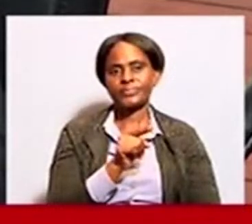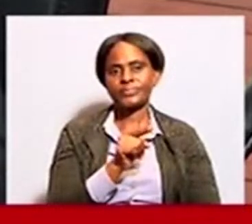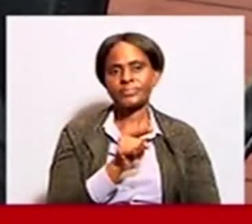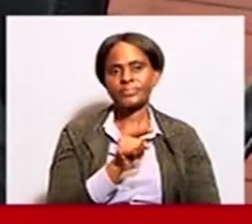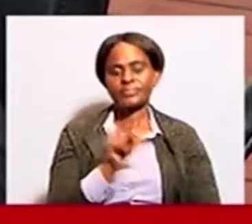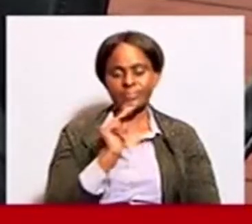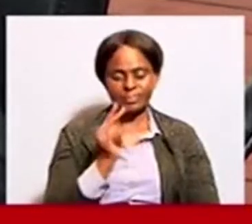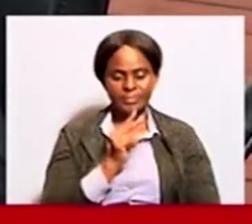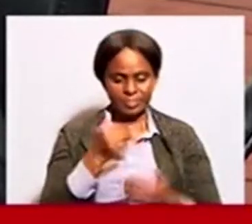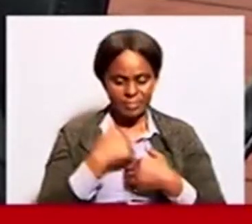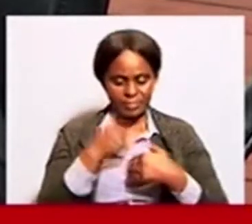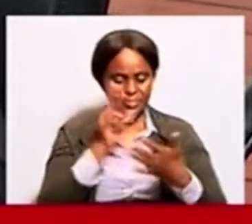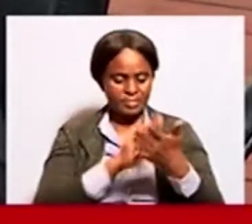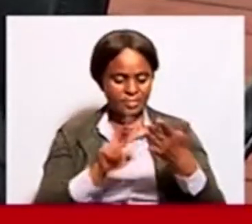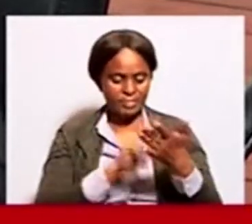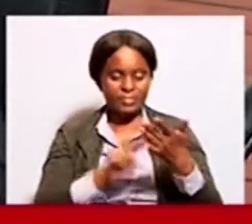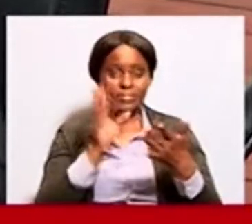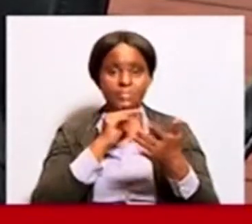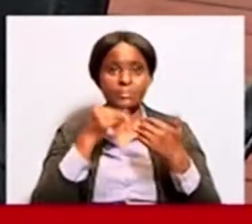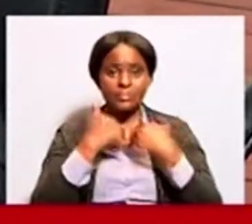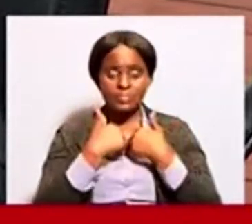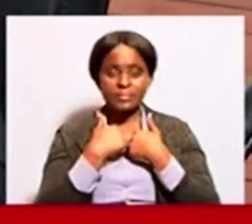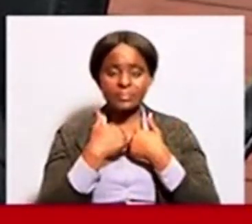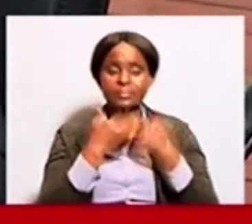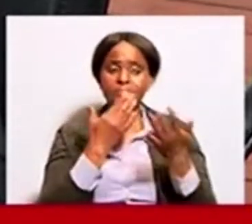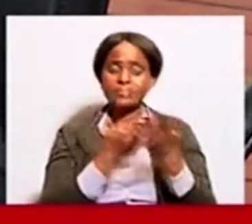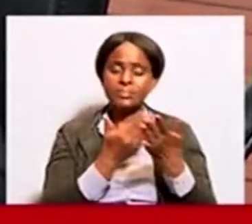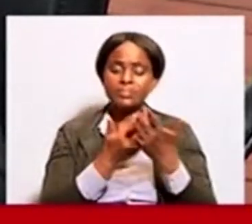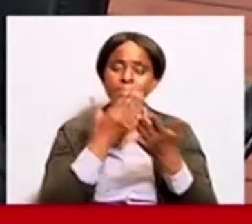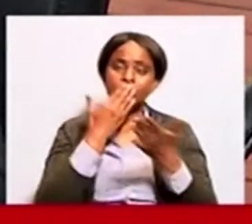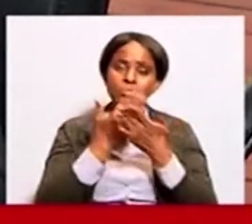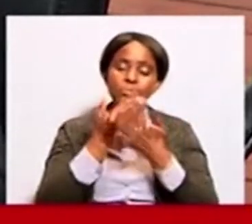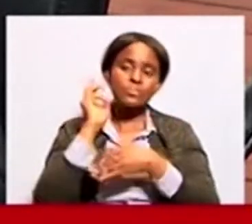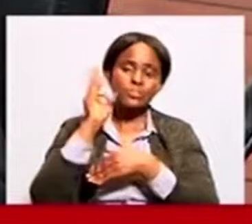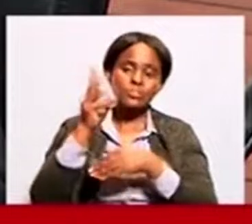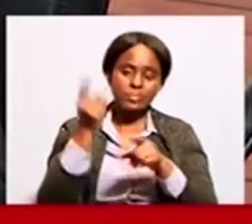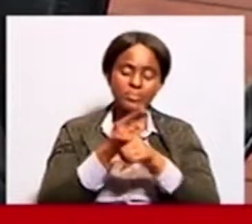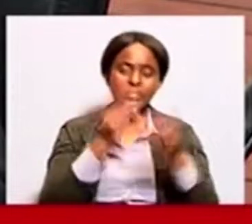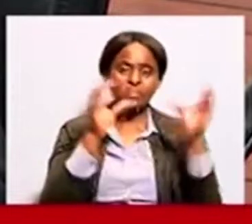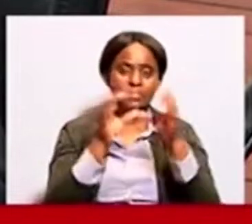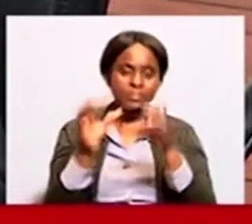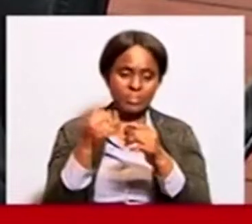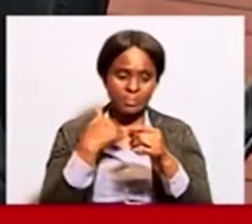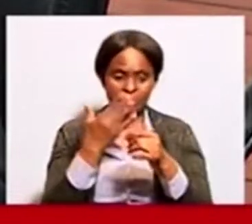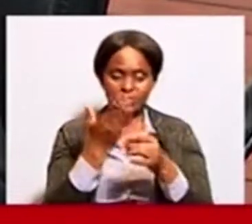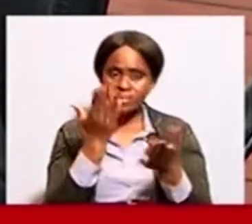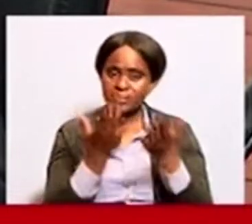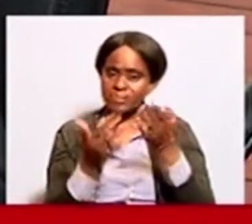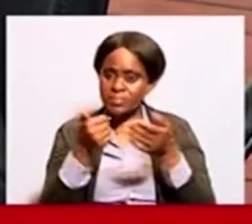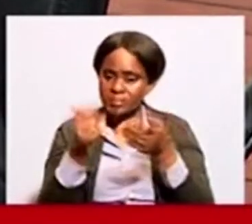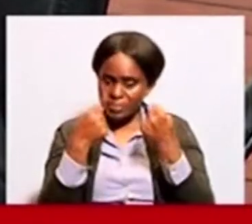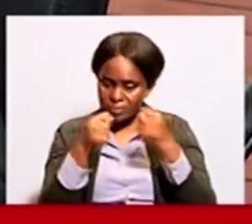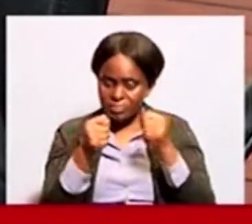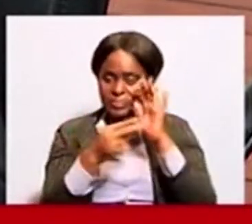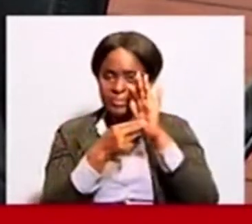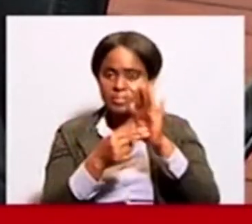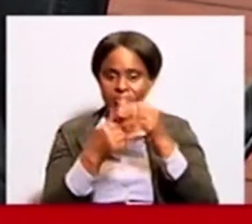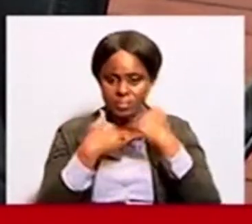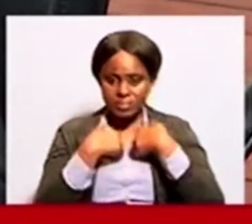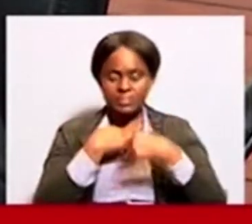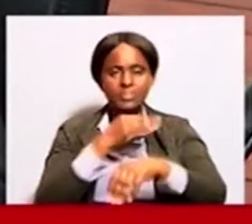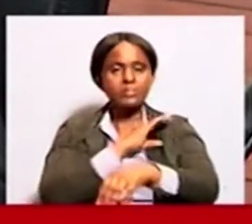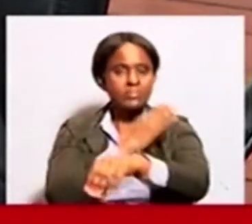We have read this. There is goodwill from the council. Maybe you are trying to show that you have the